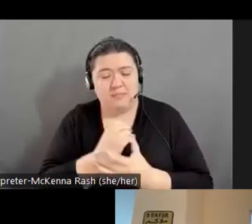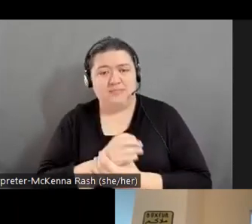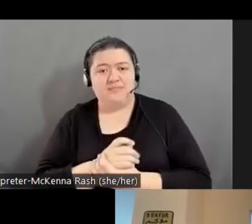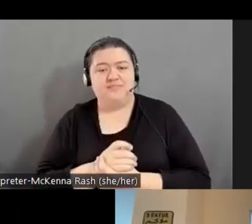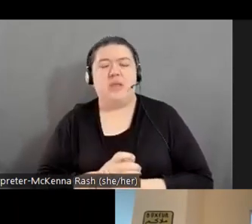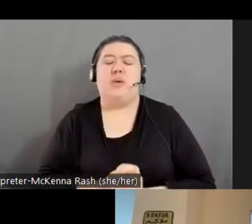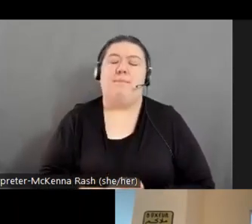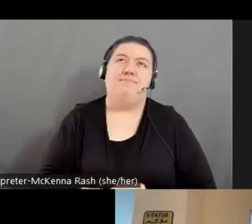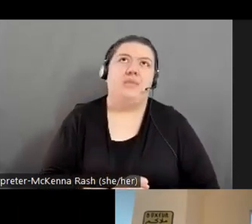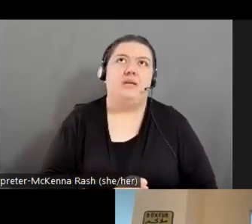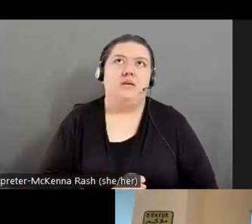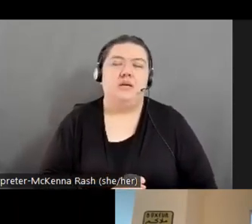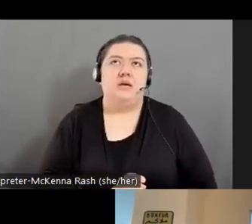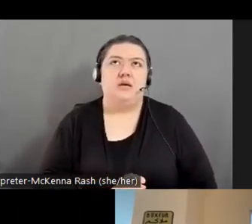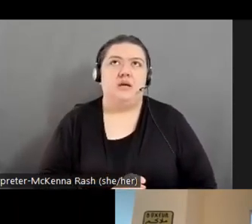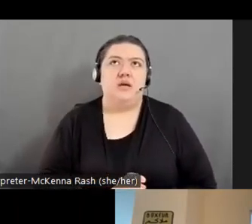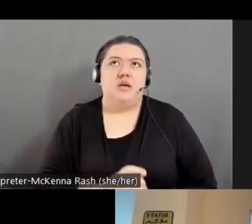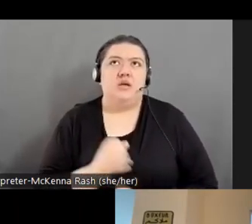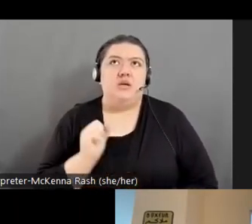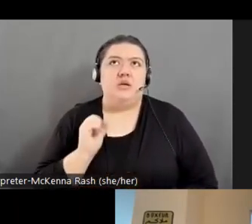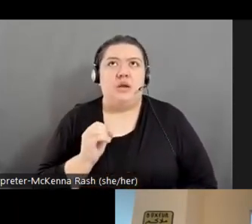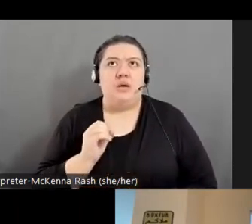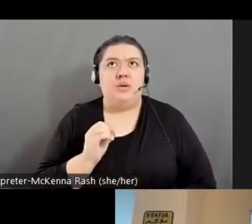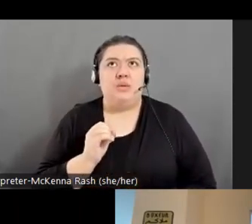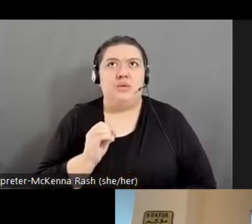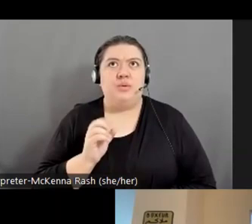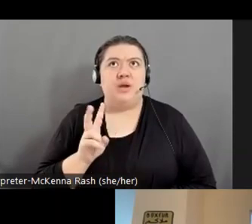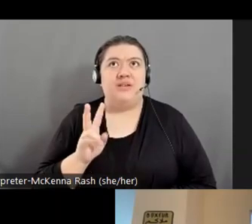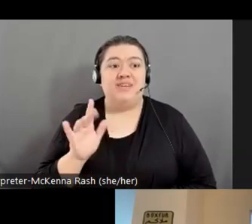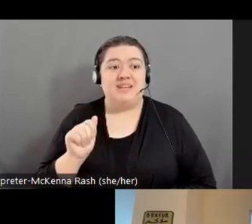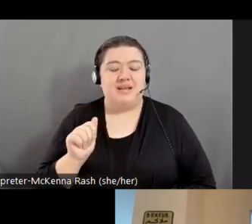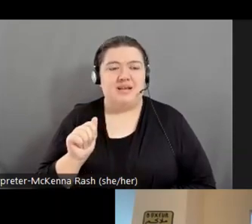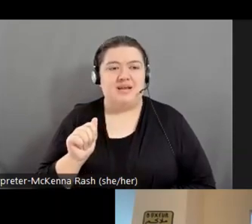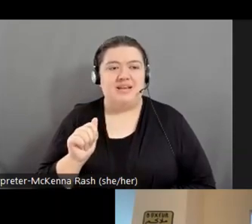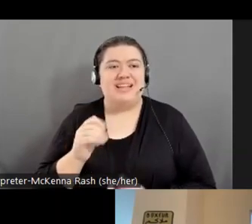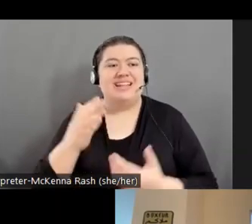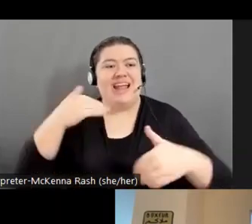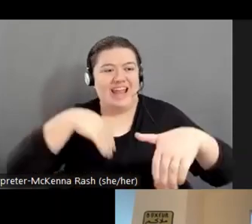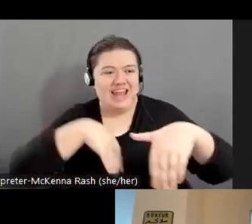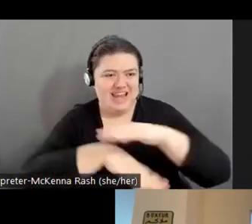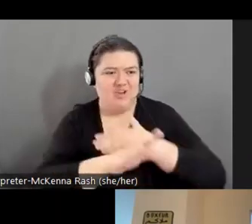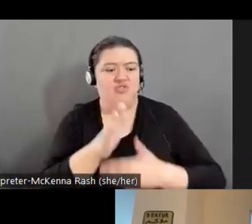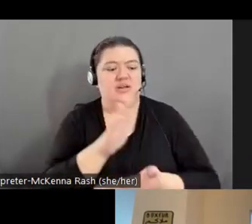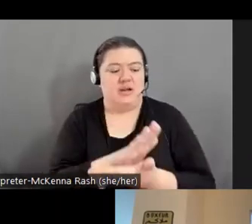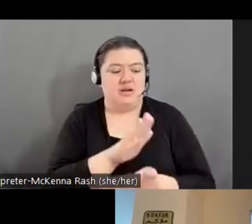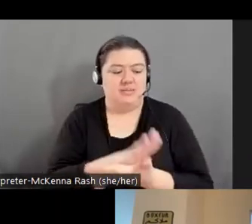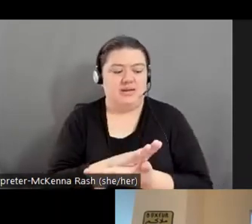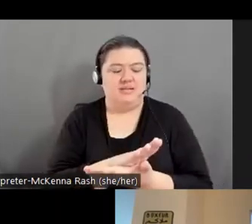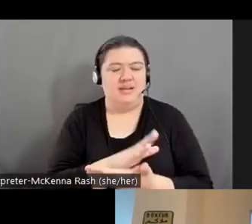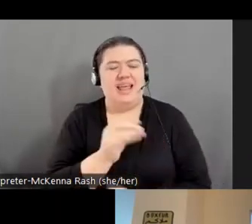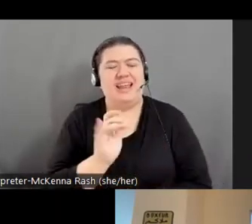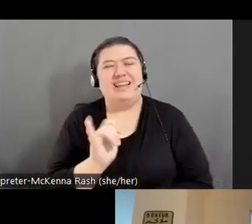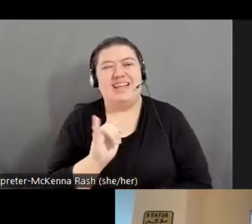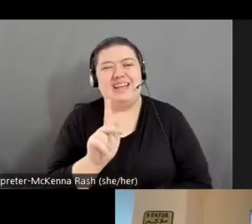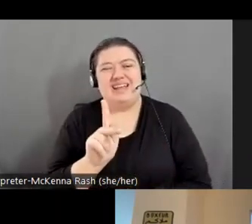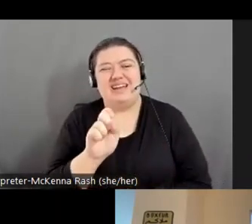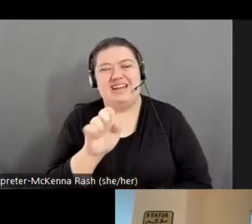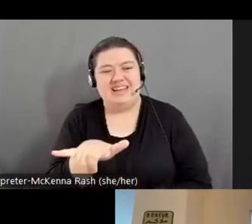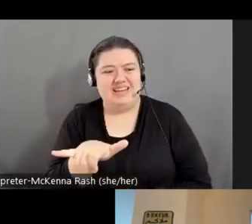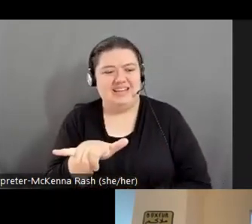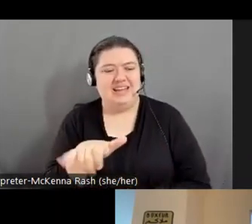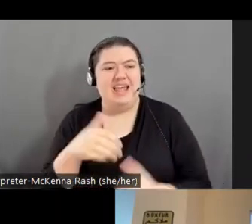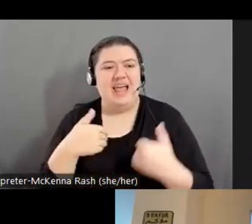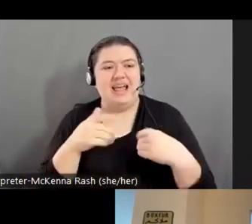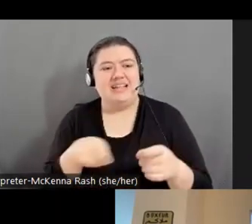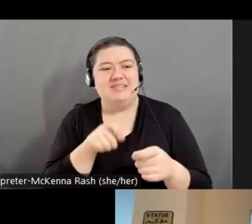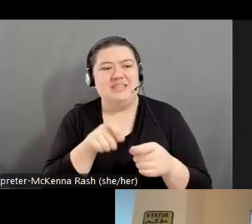okay? So a visa is an entry document, right? And it's like a key. It has a certain duration, and